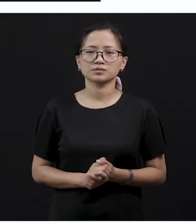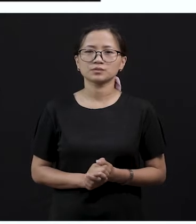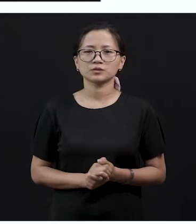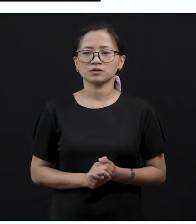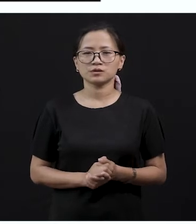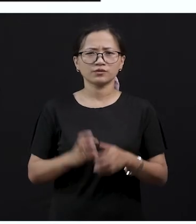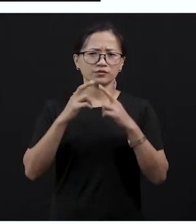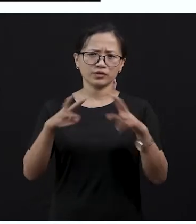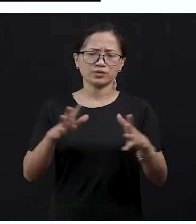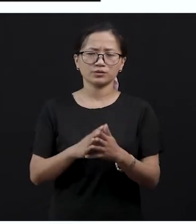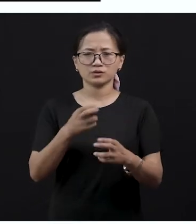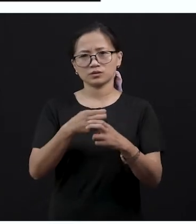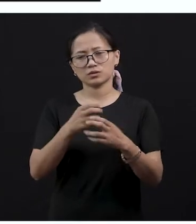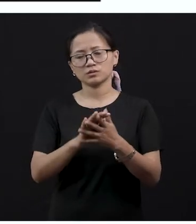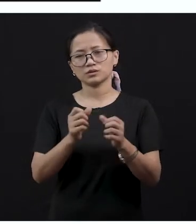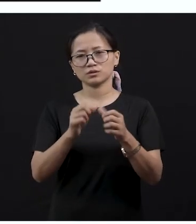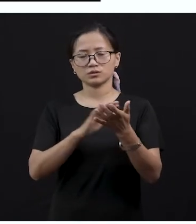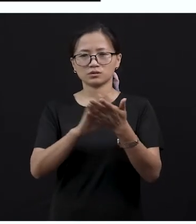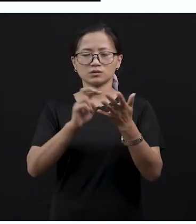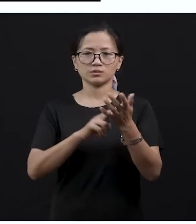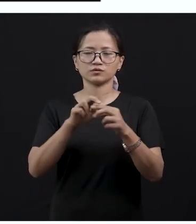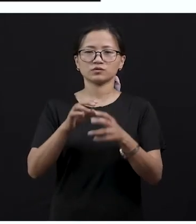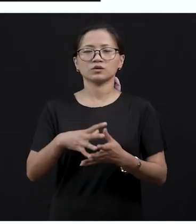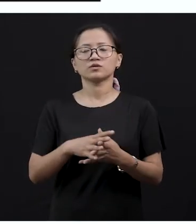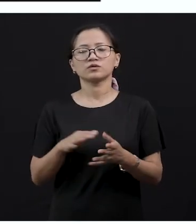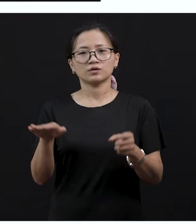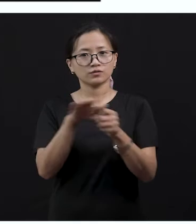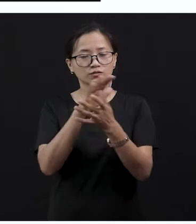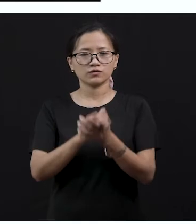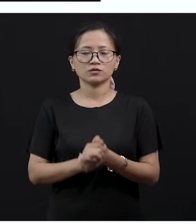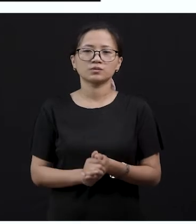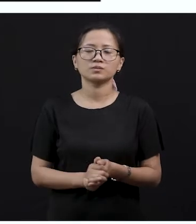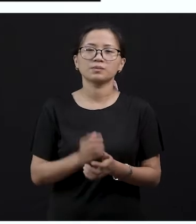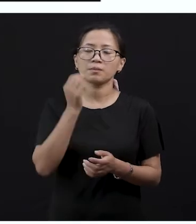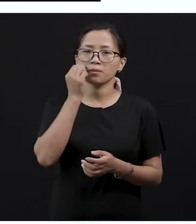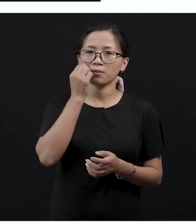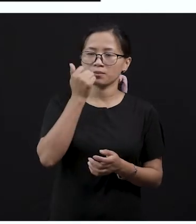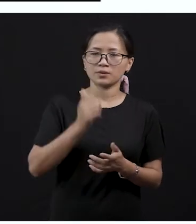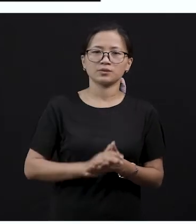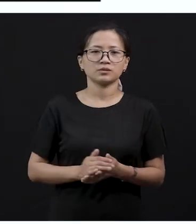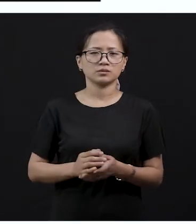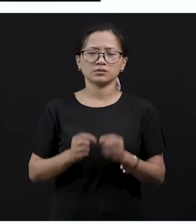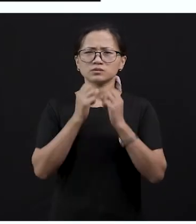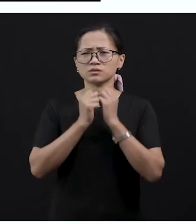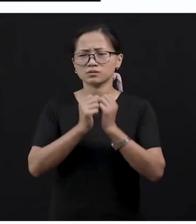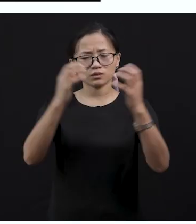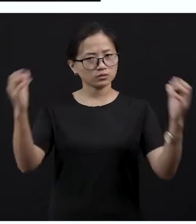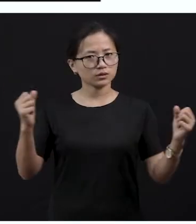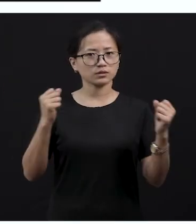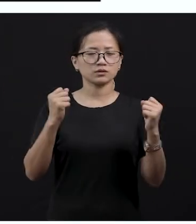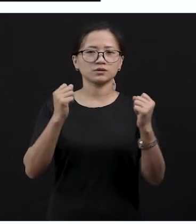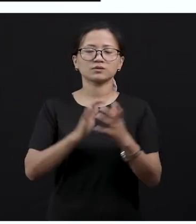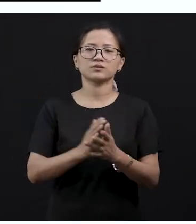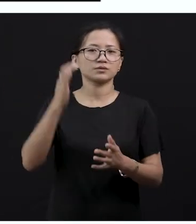that was very harmful for the women. So Raja Ram Mohan Roy, he was greatly remembered for what he